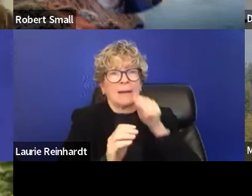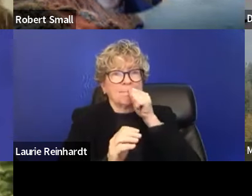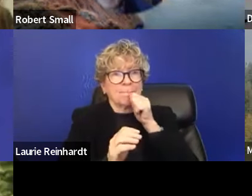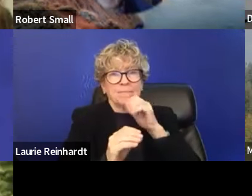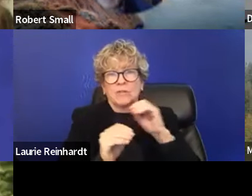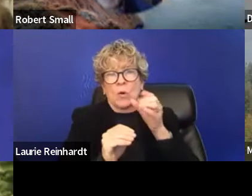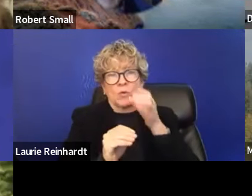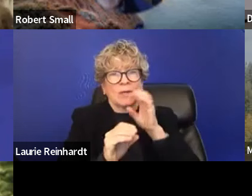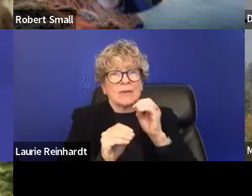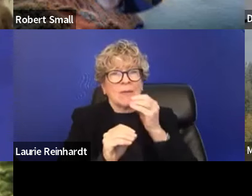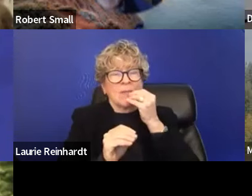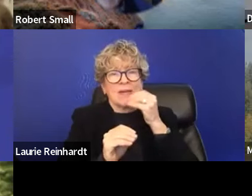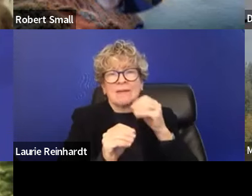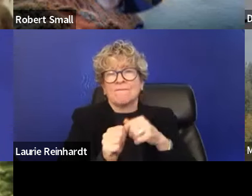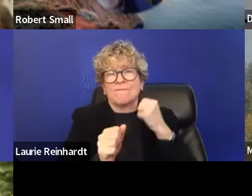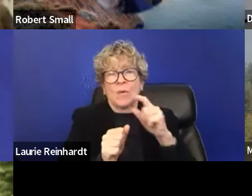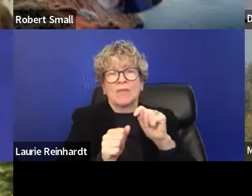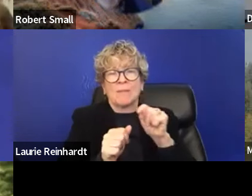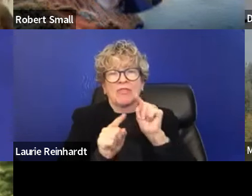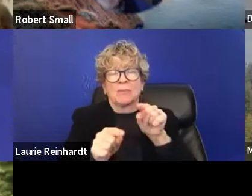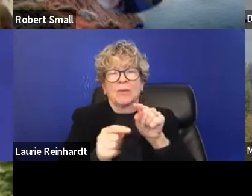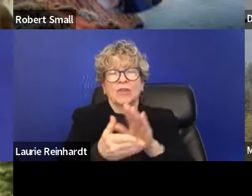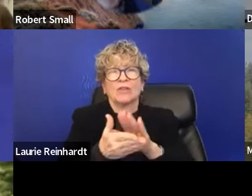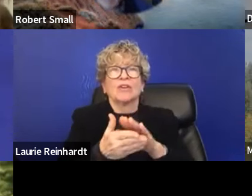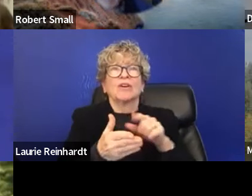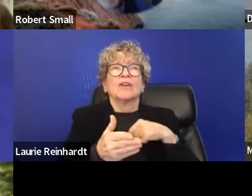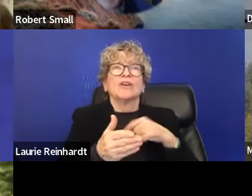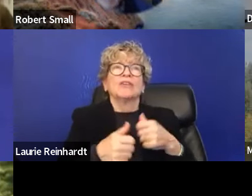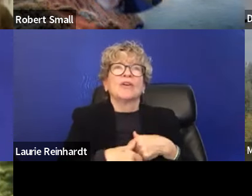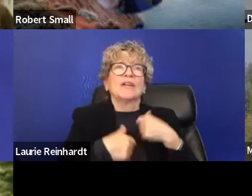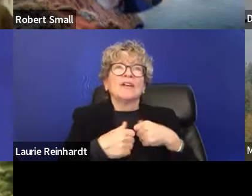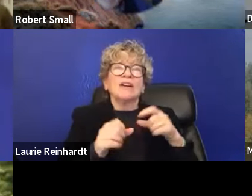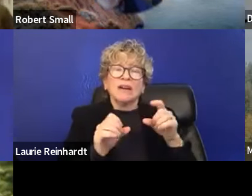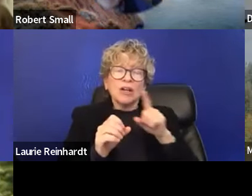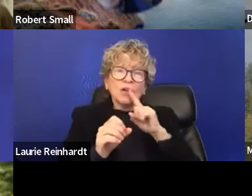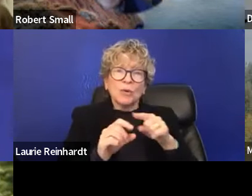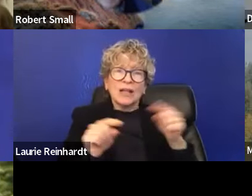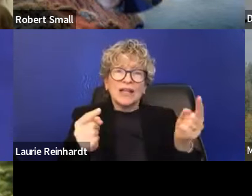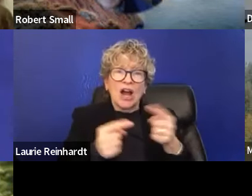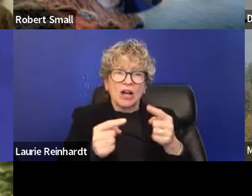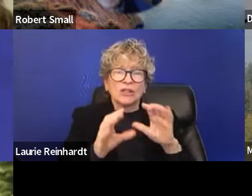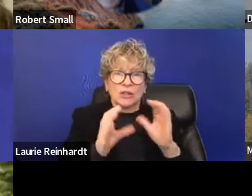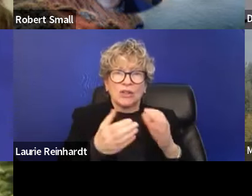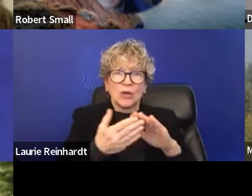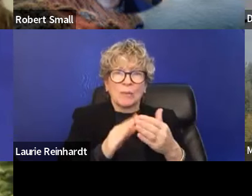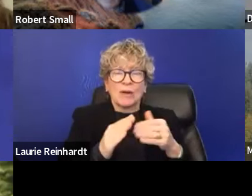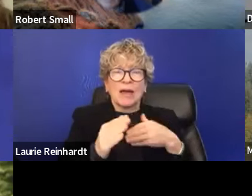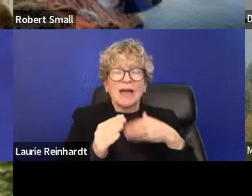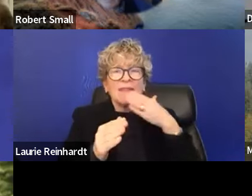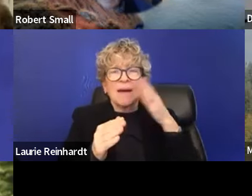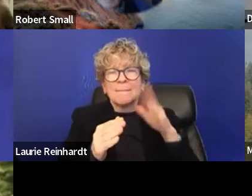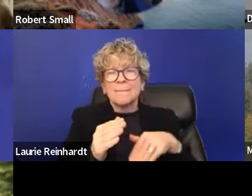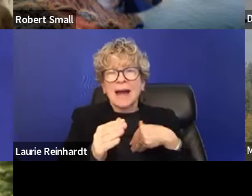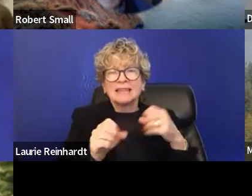So living in this stew of hate understandably harms the trans community's mental health. And then the bad statistics are weaponized to